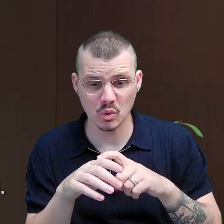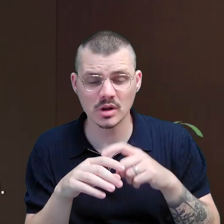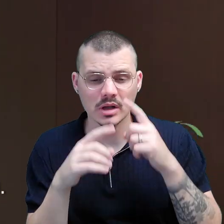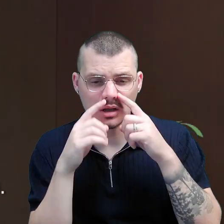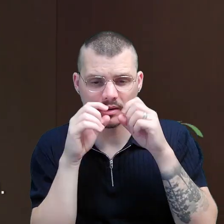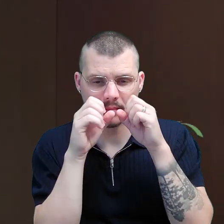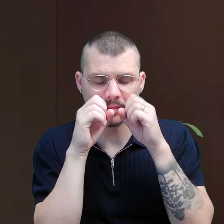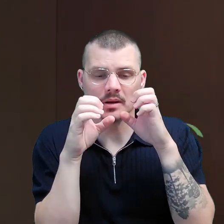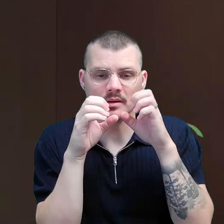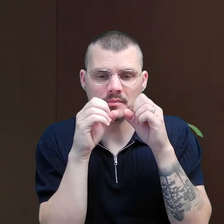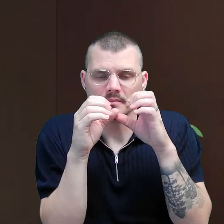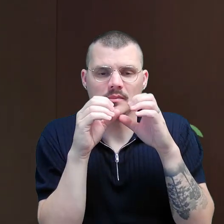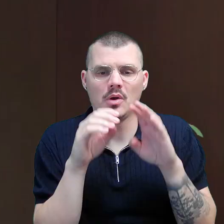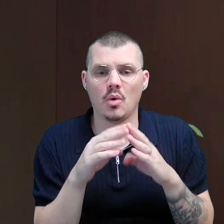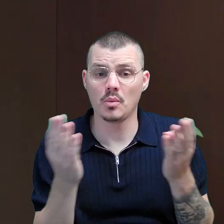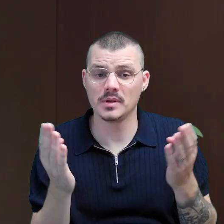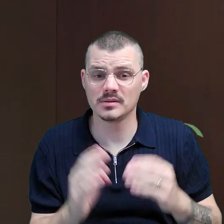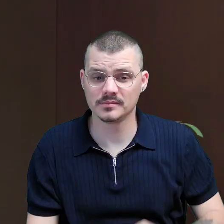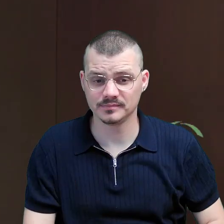sinuses open up.